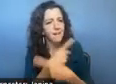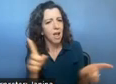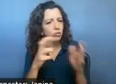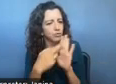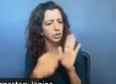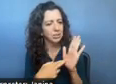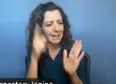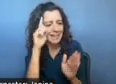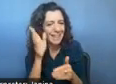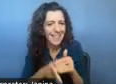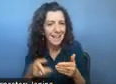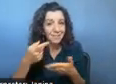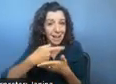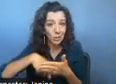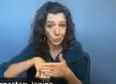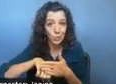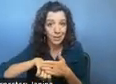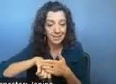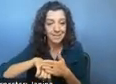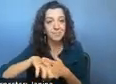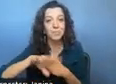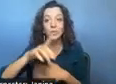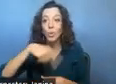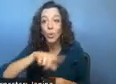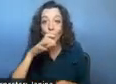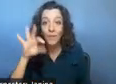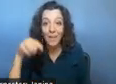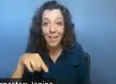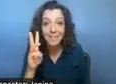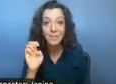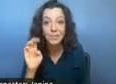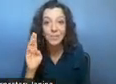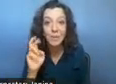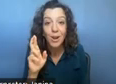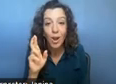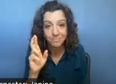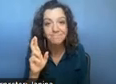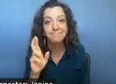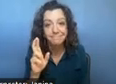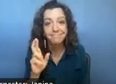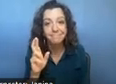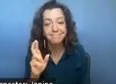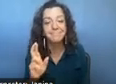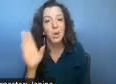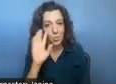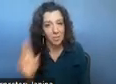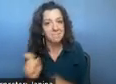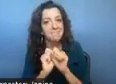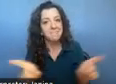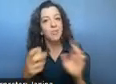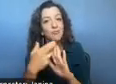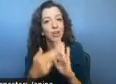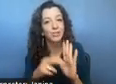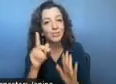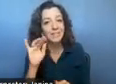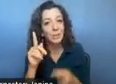week um so the registration link all of you who found this webinar um it will be provided to you um we'll make sure